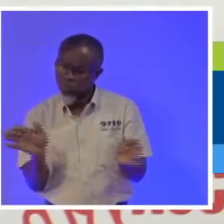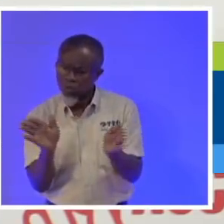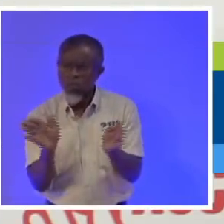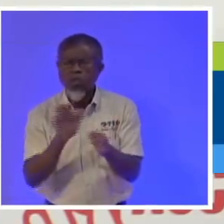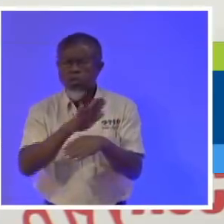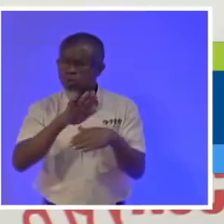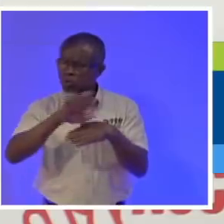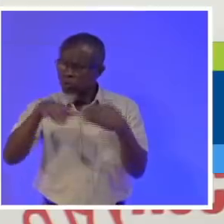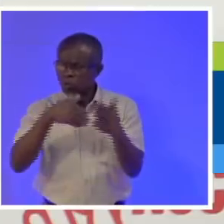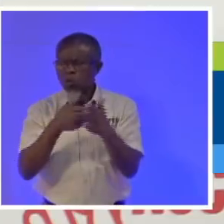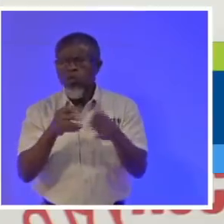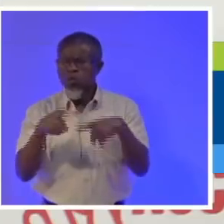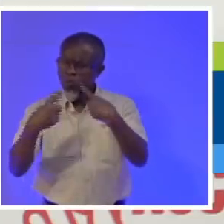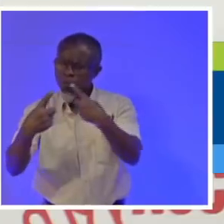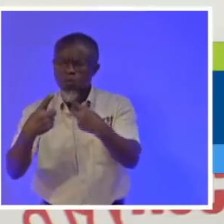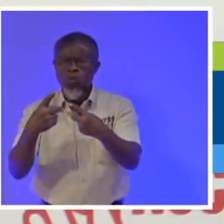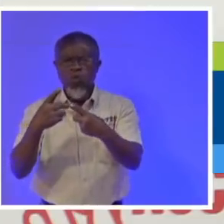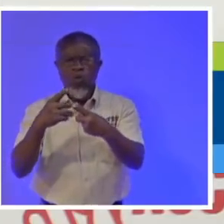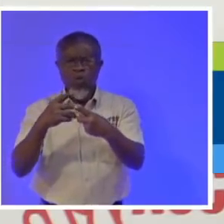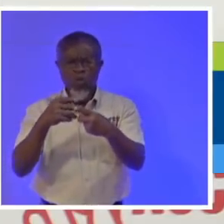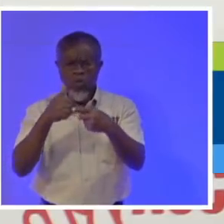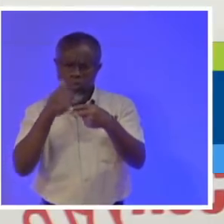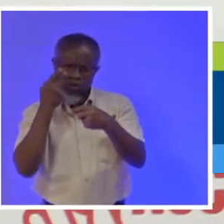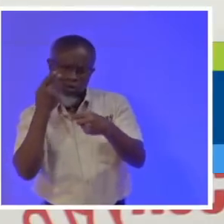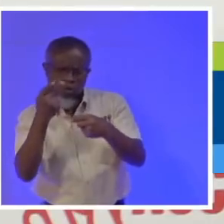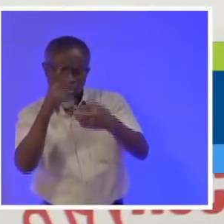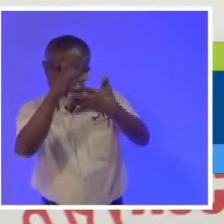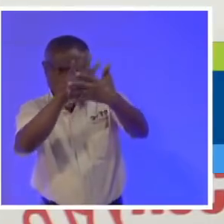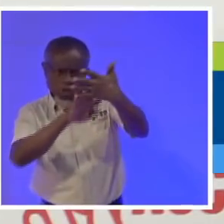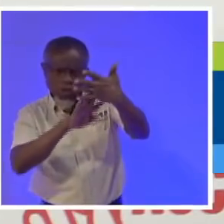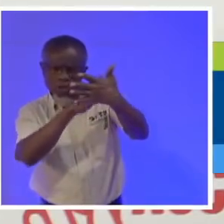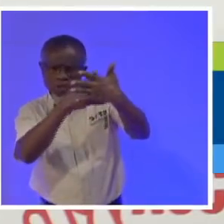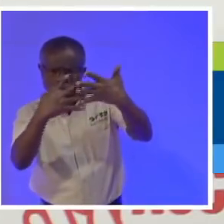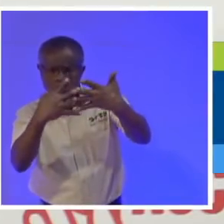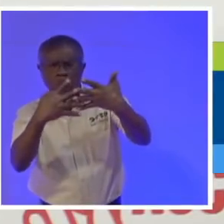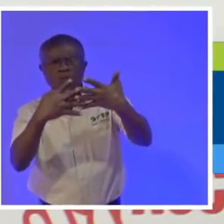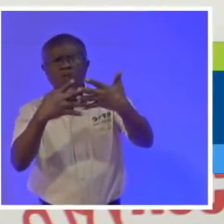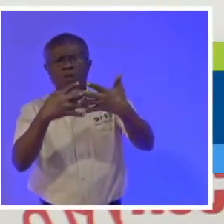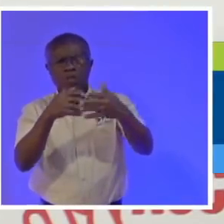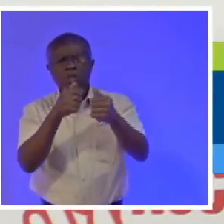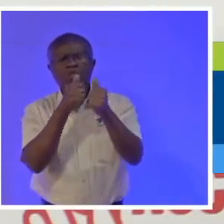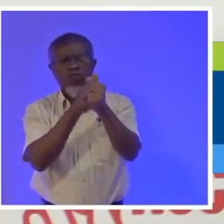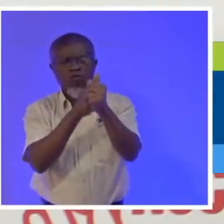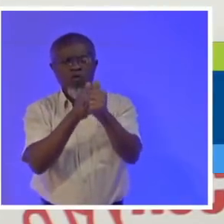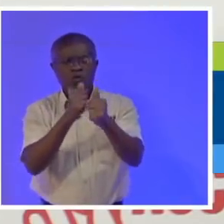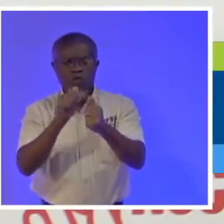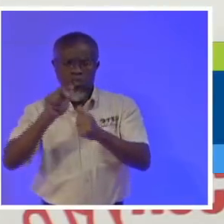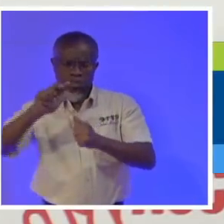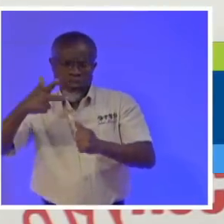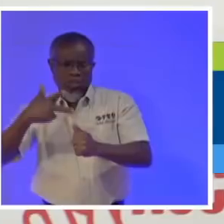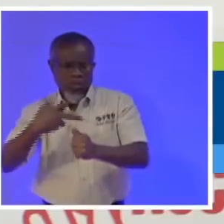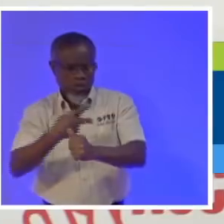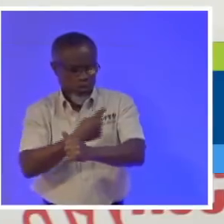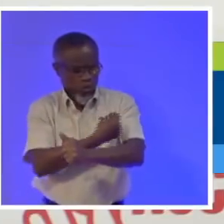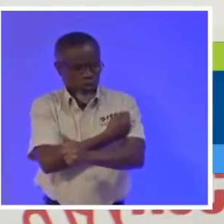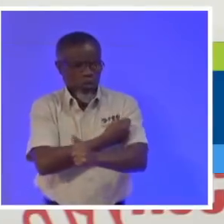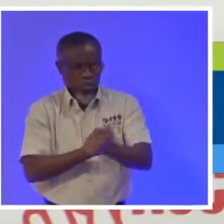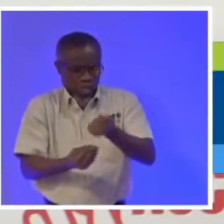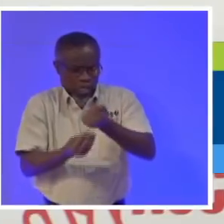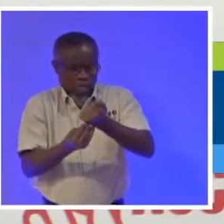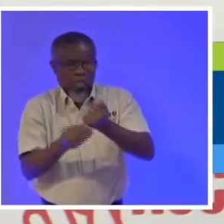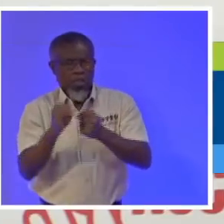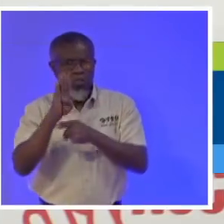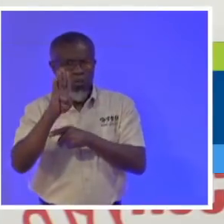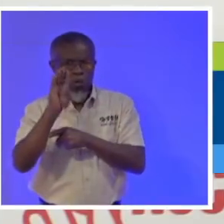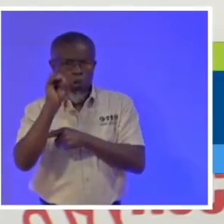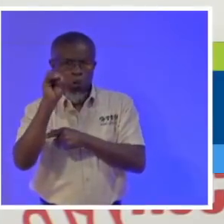follow with the schedule, with the initial doses, with their vaccination, with their booster vaccinations, to maintain the best